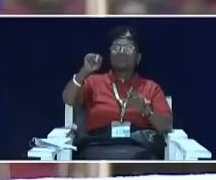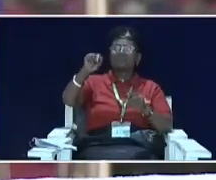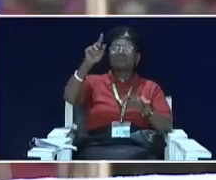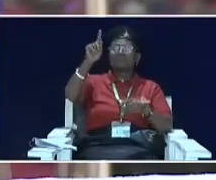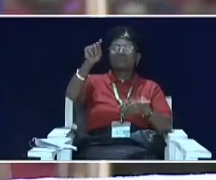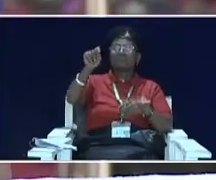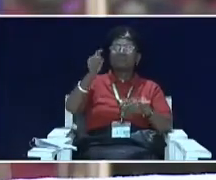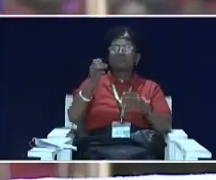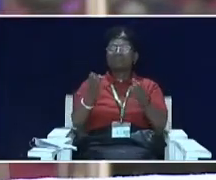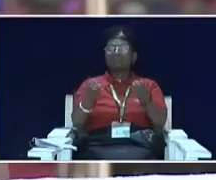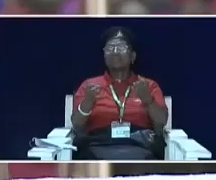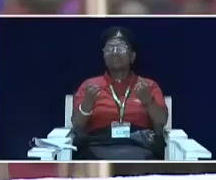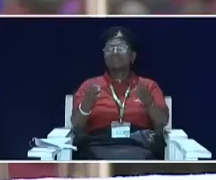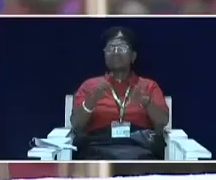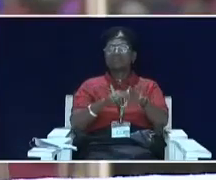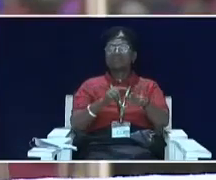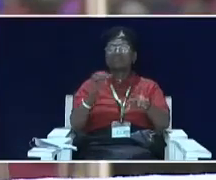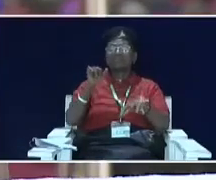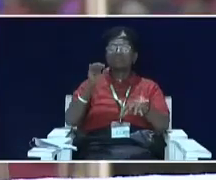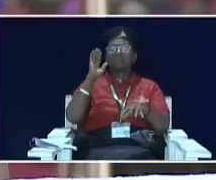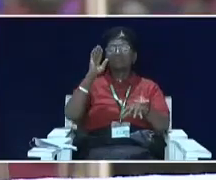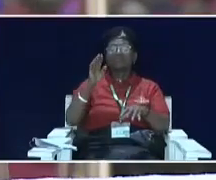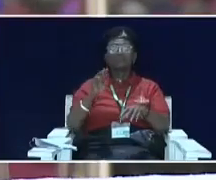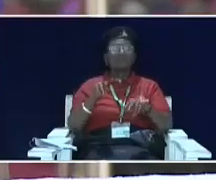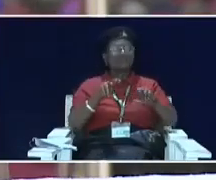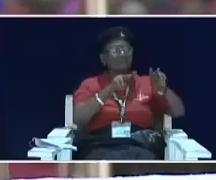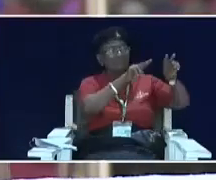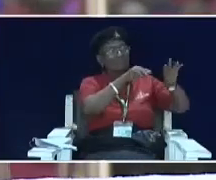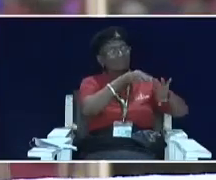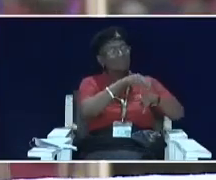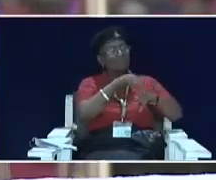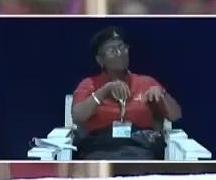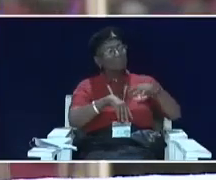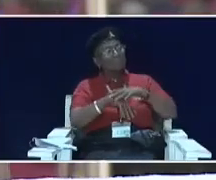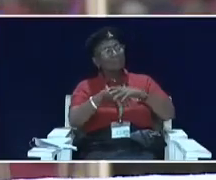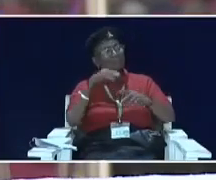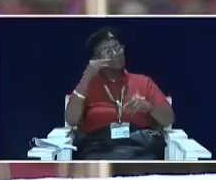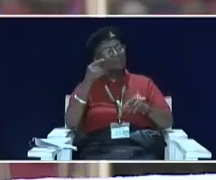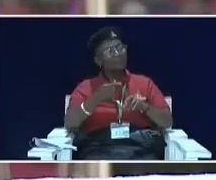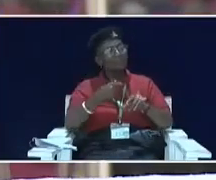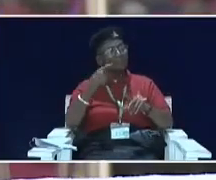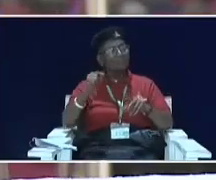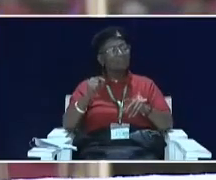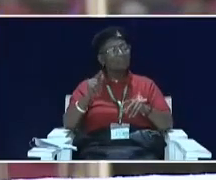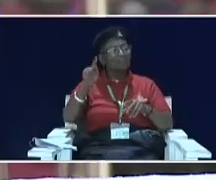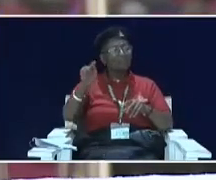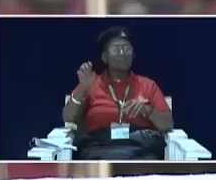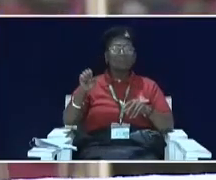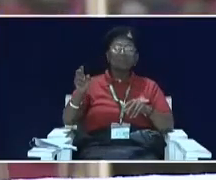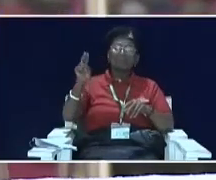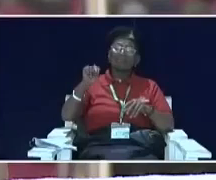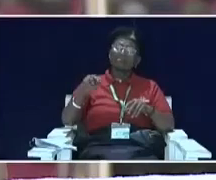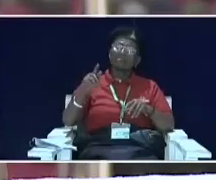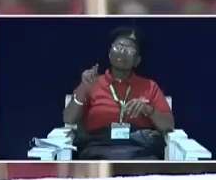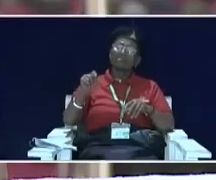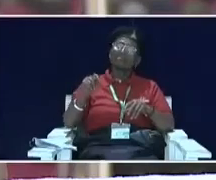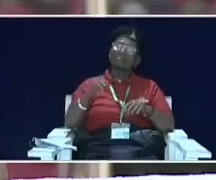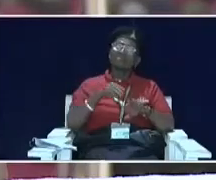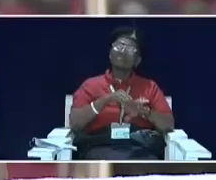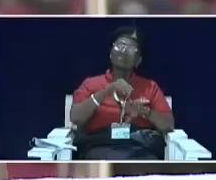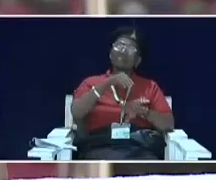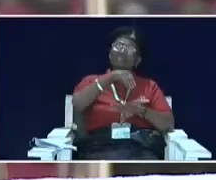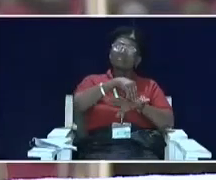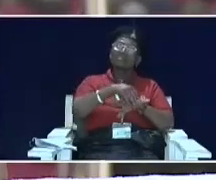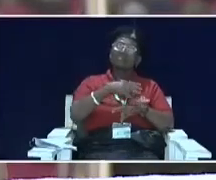And many a times they will look out from their tent at night and they will see the eyes of these wild